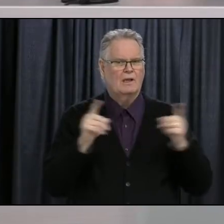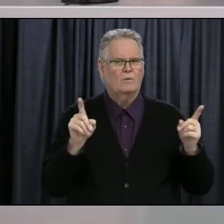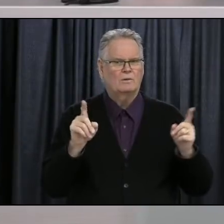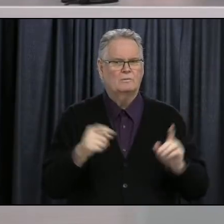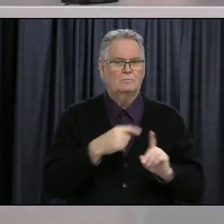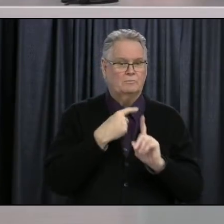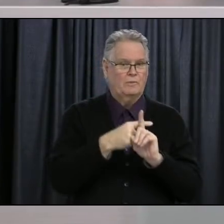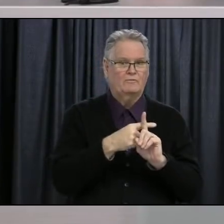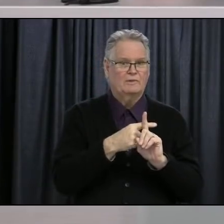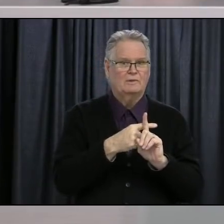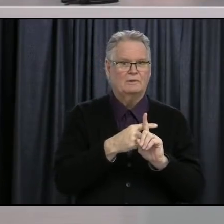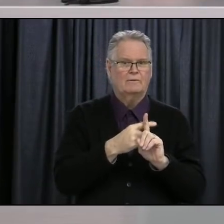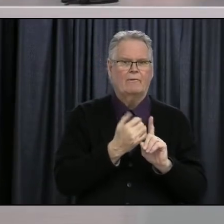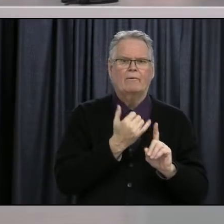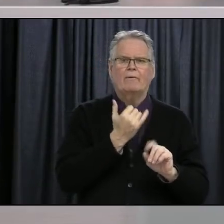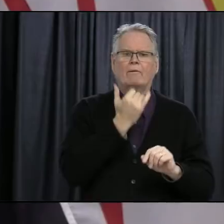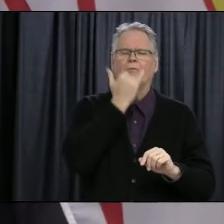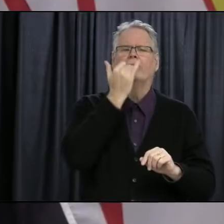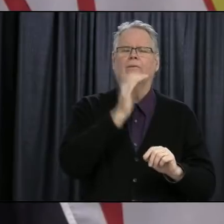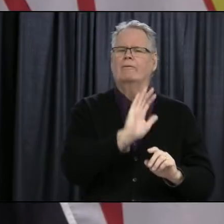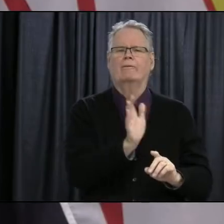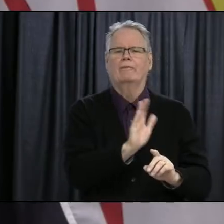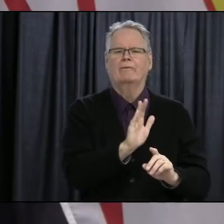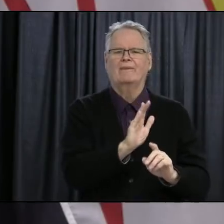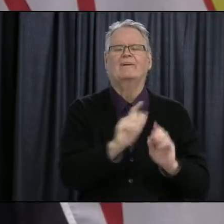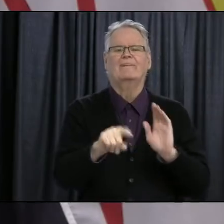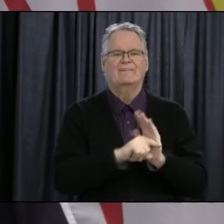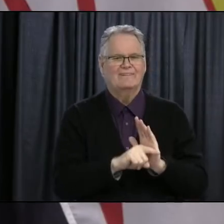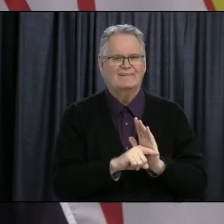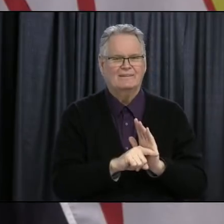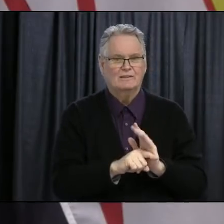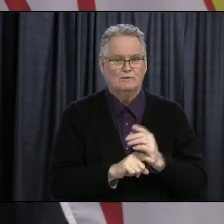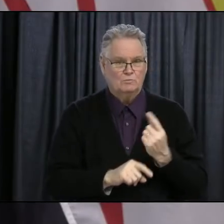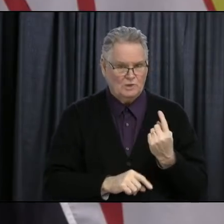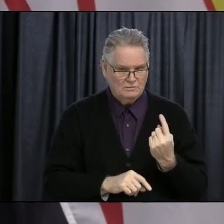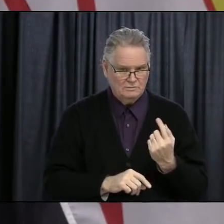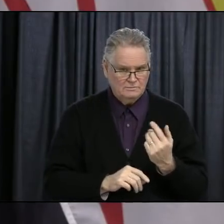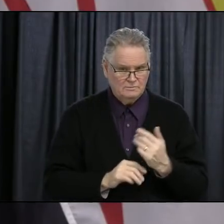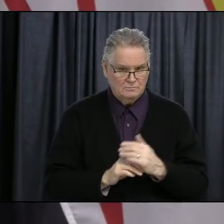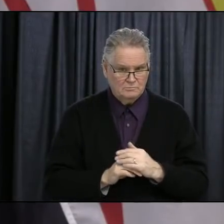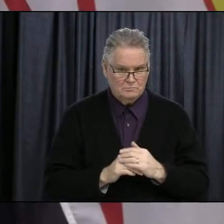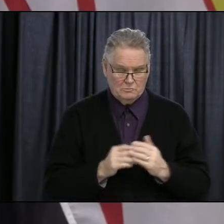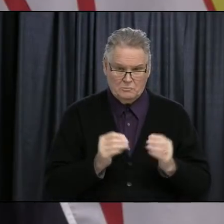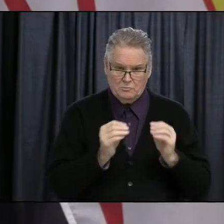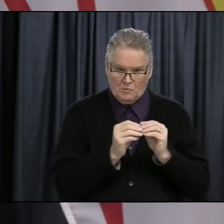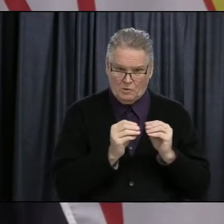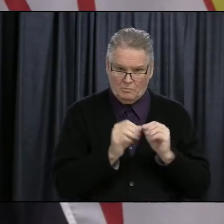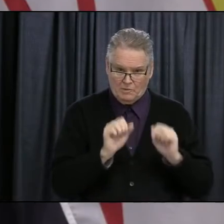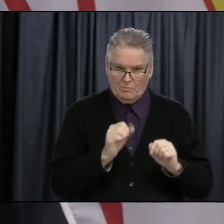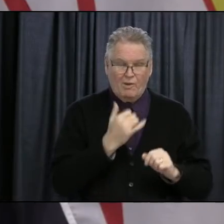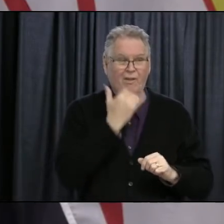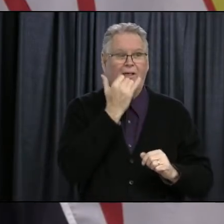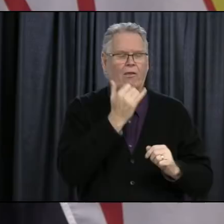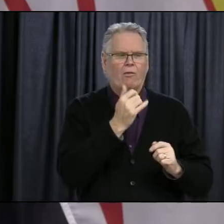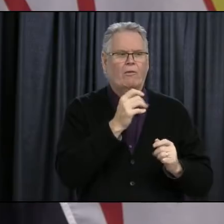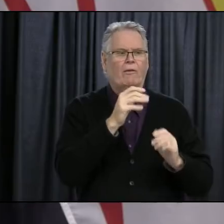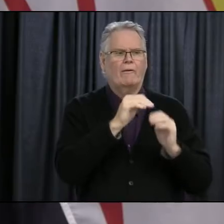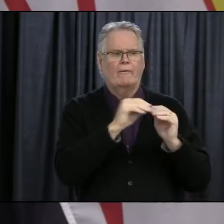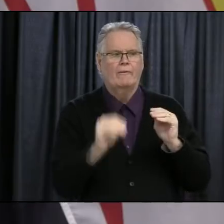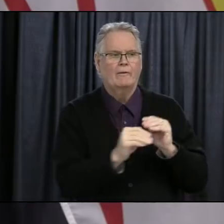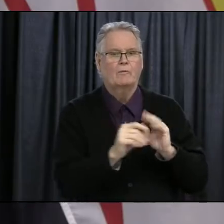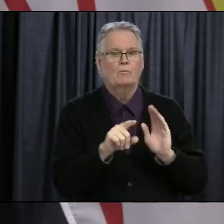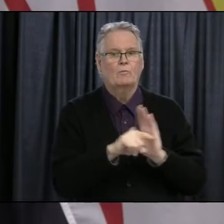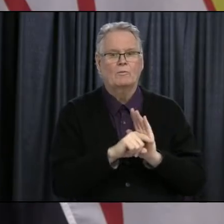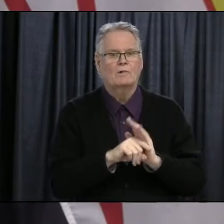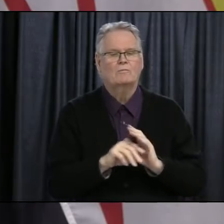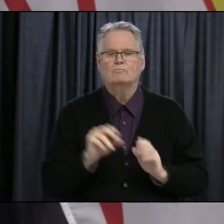and is it possible that there are more? No, not likely. So what happened? I